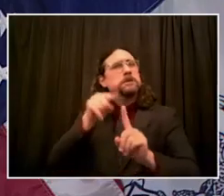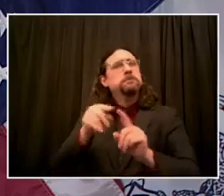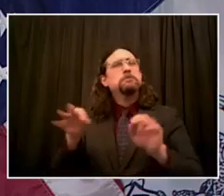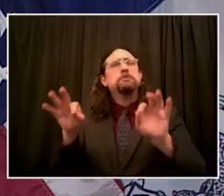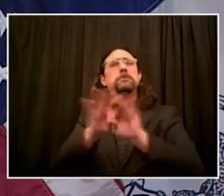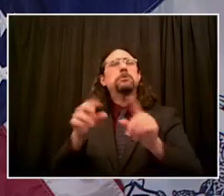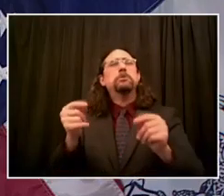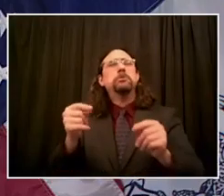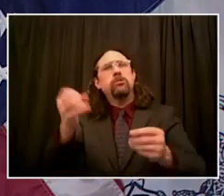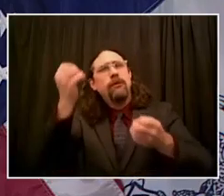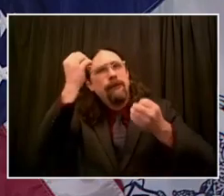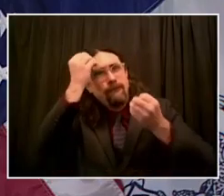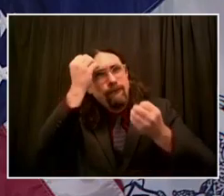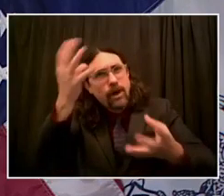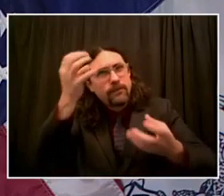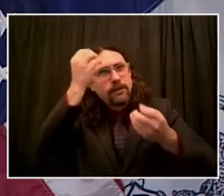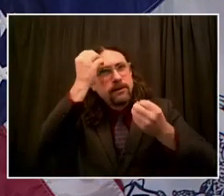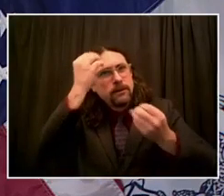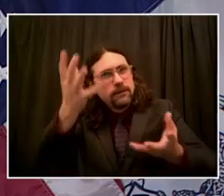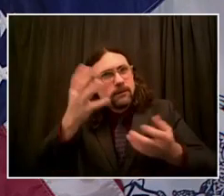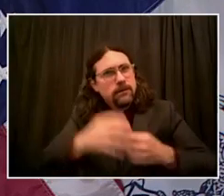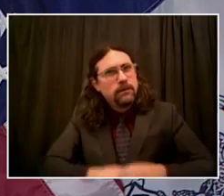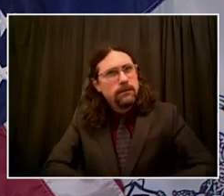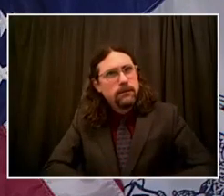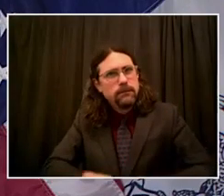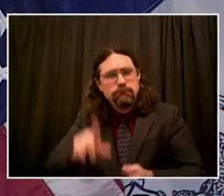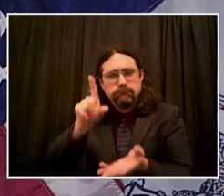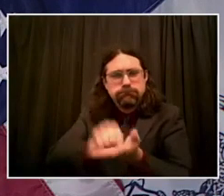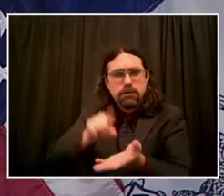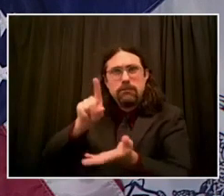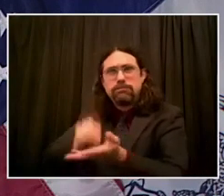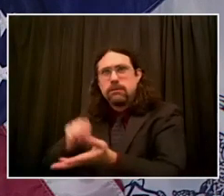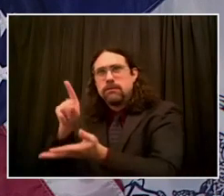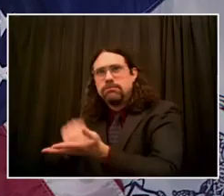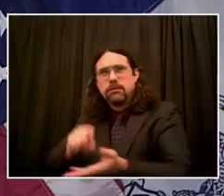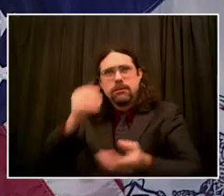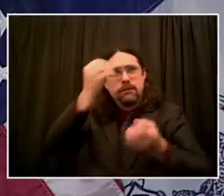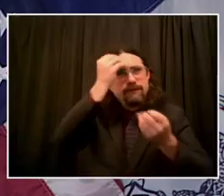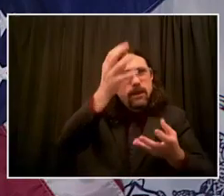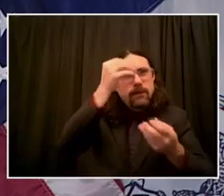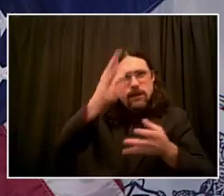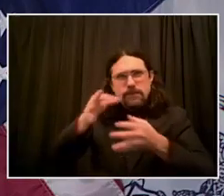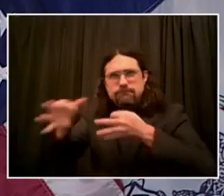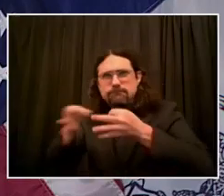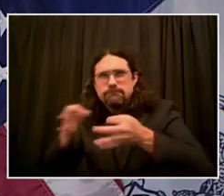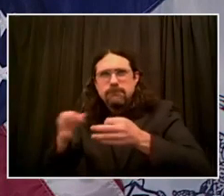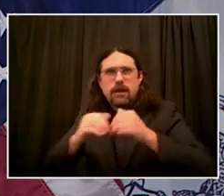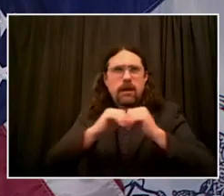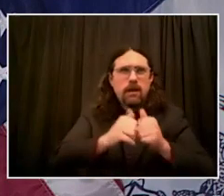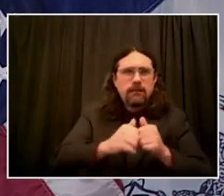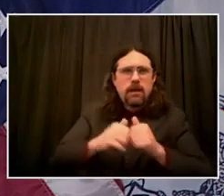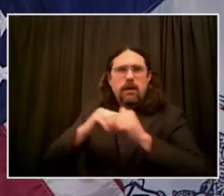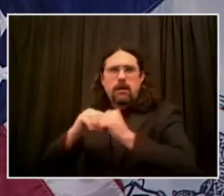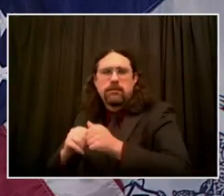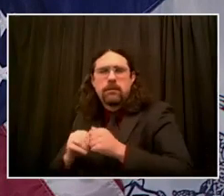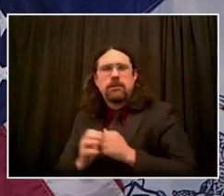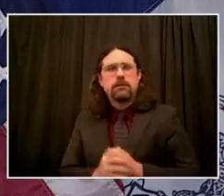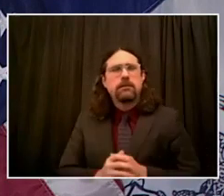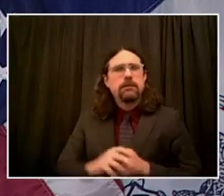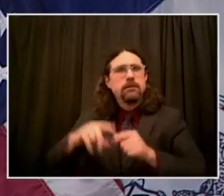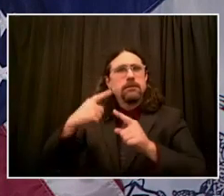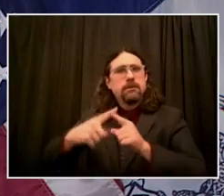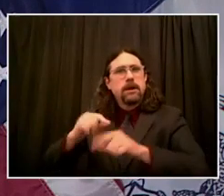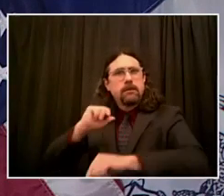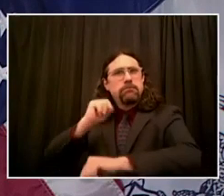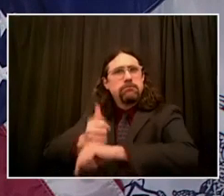this coming week a hotline so any business owner can talk through specific situations, get guidance, understand what's the right thing to do, what's the wrong thing to do, how to